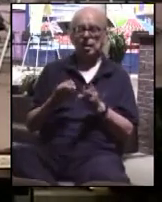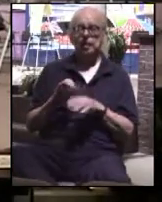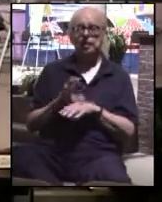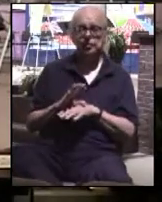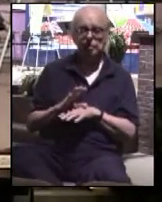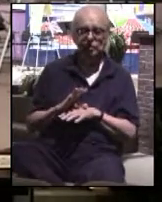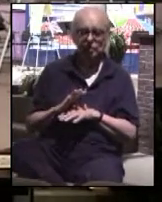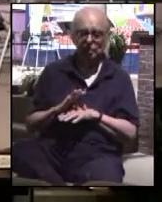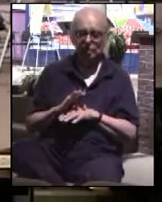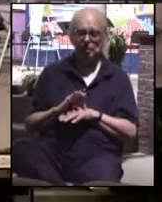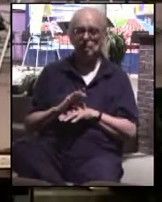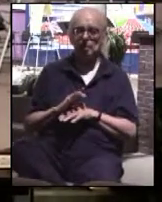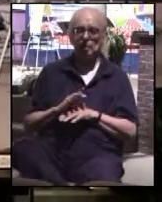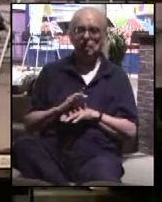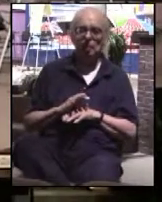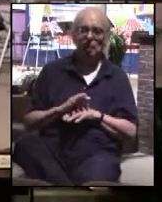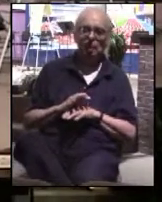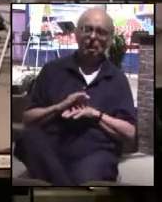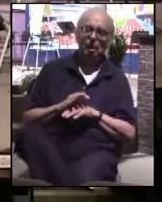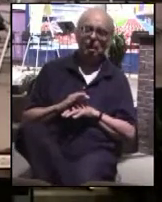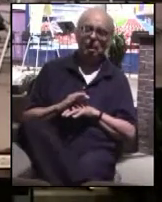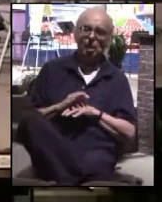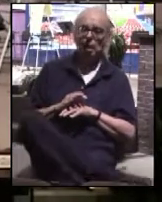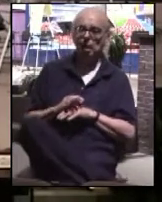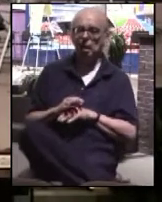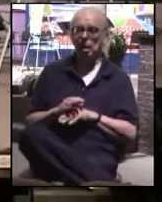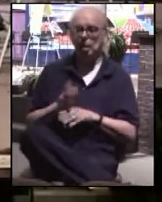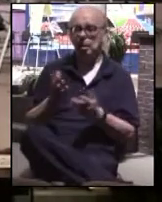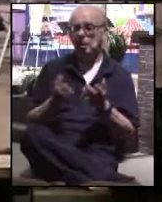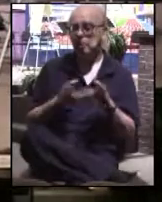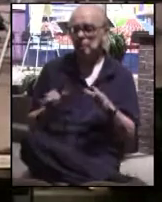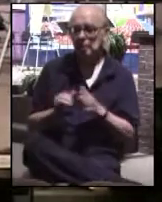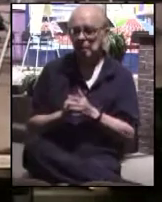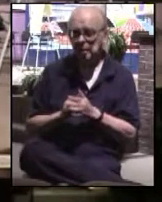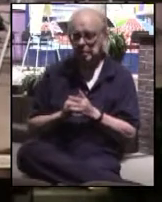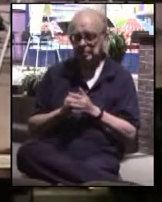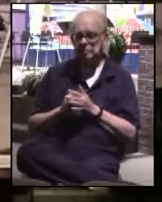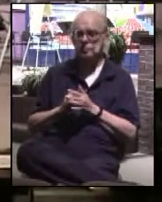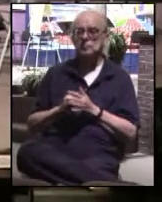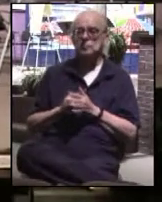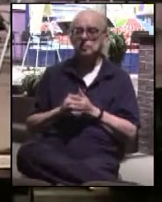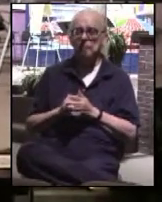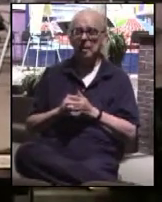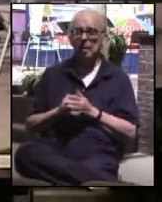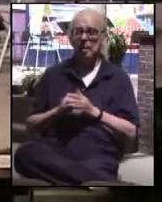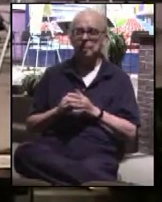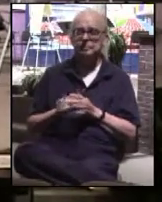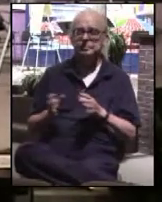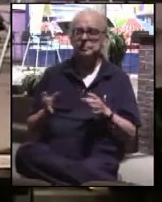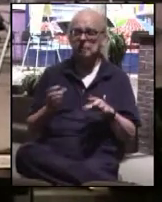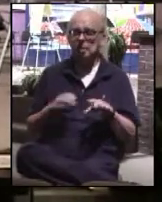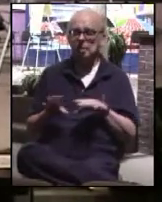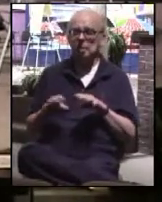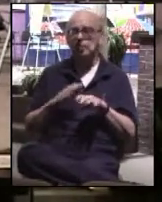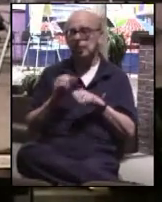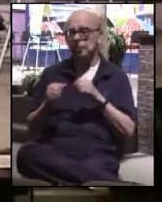and so i want to do that and then we're encompassing all of this together one